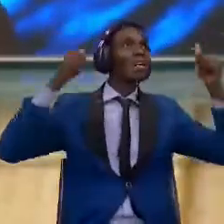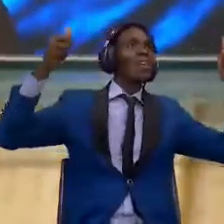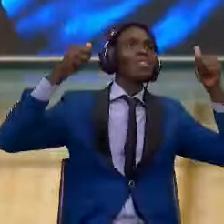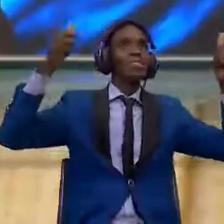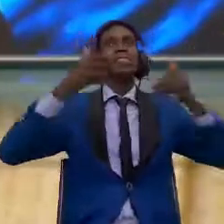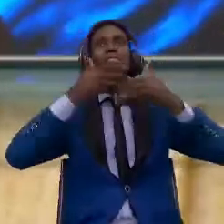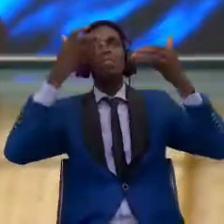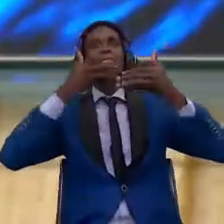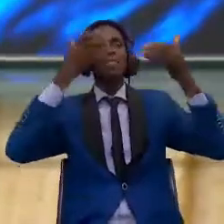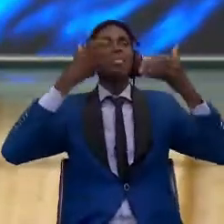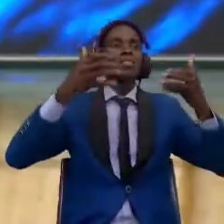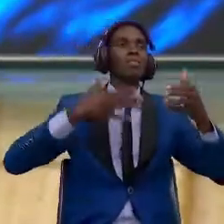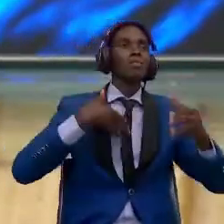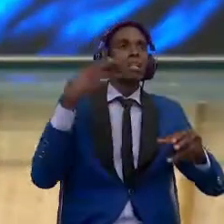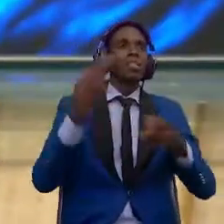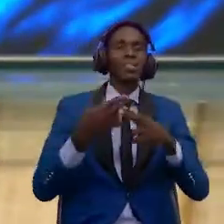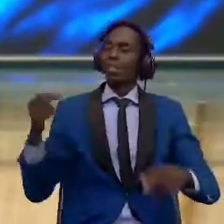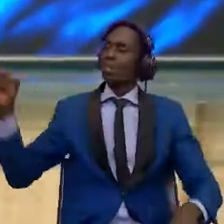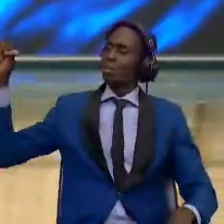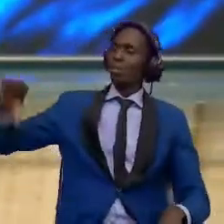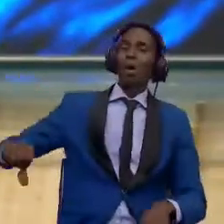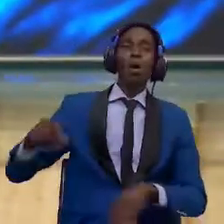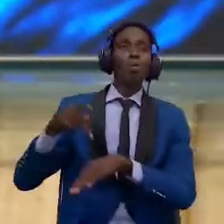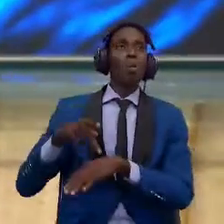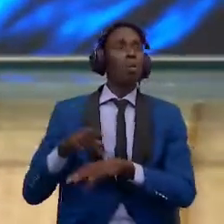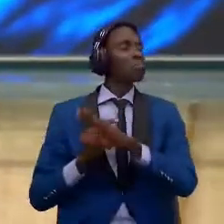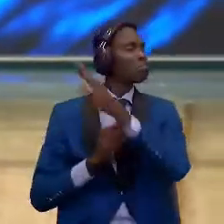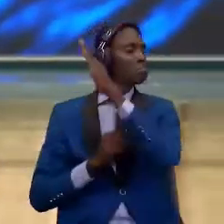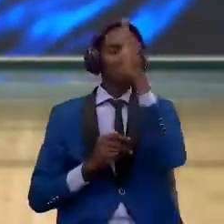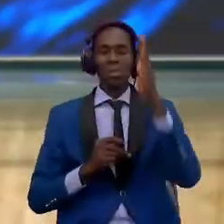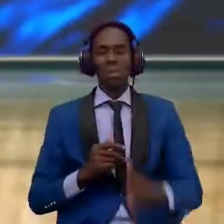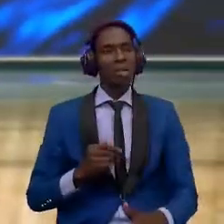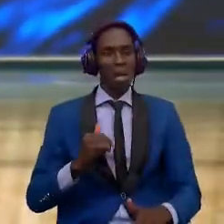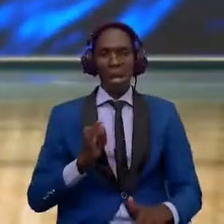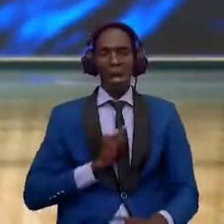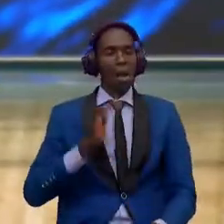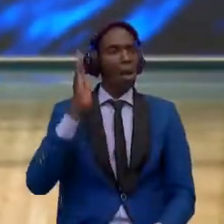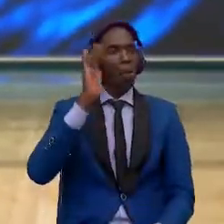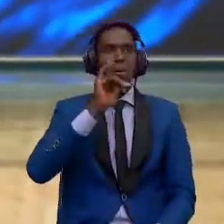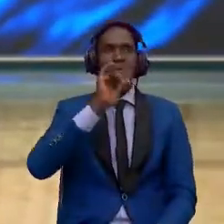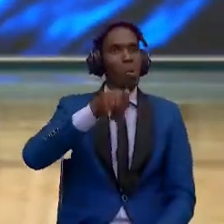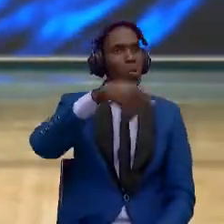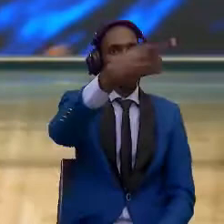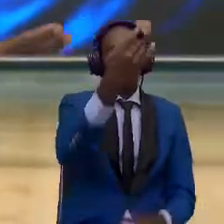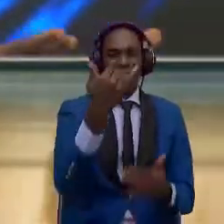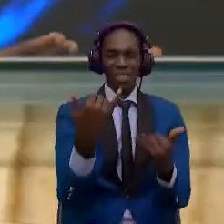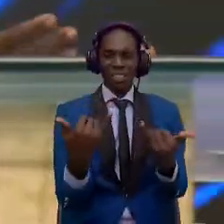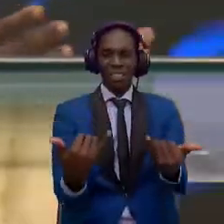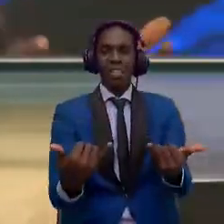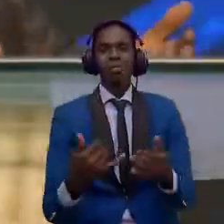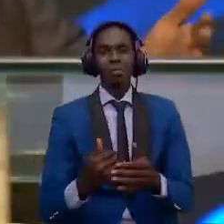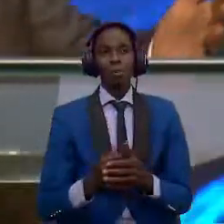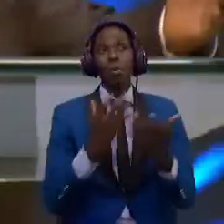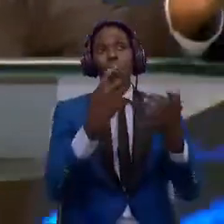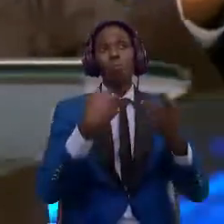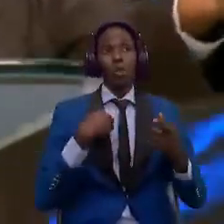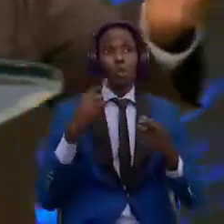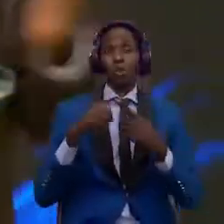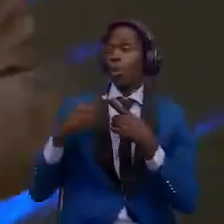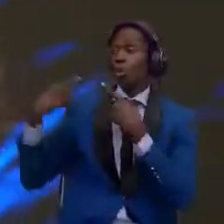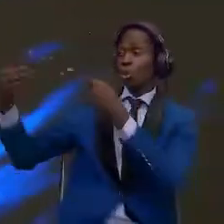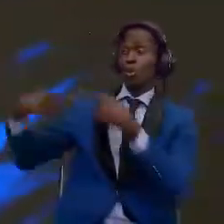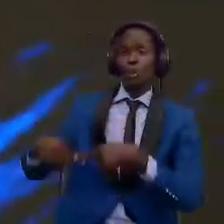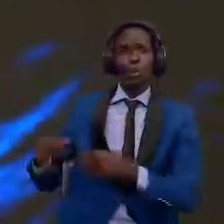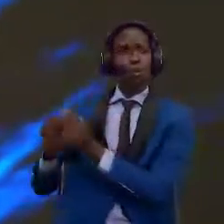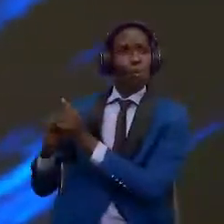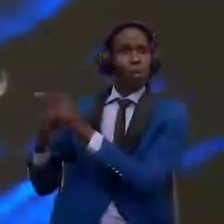the Lord, or Paul the apostle, never. I cannot come at this time. They want me to compete with my Father.